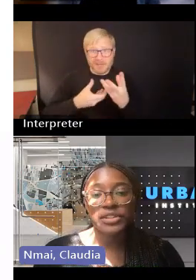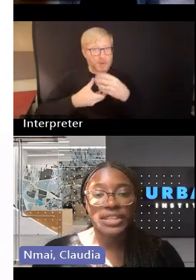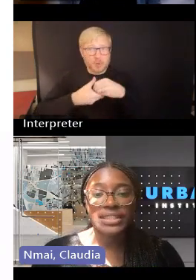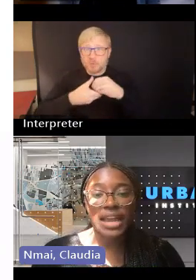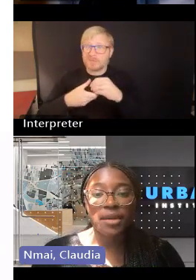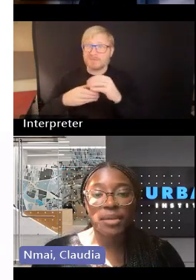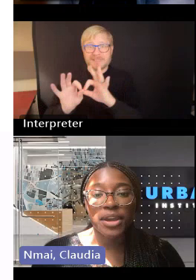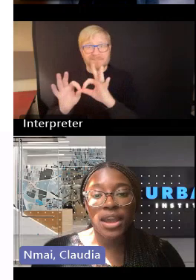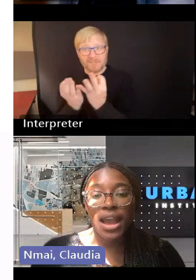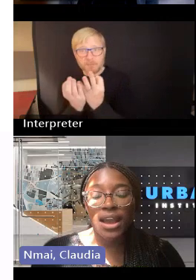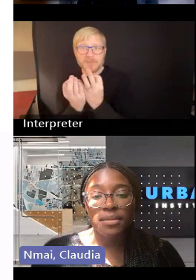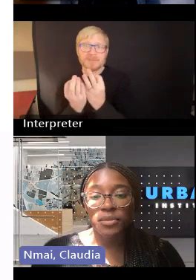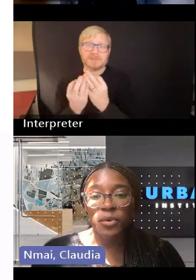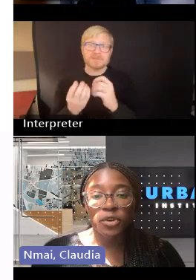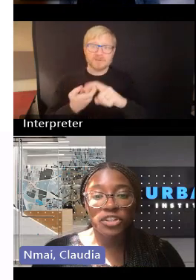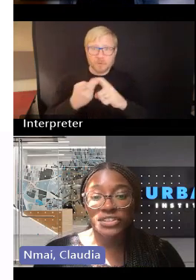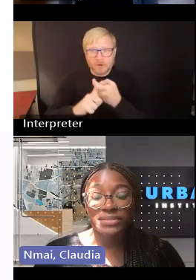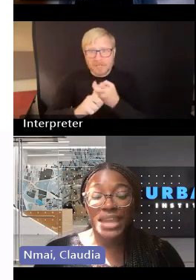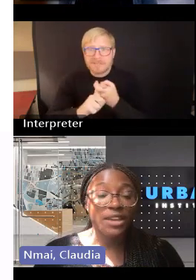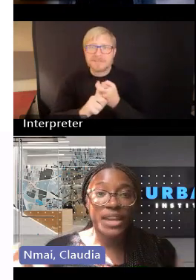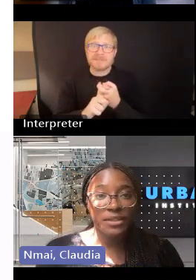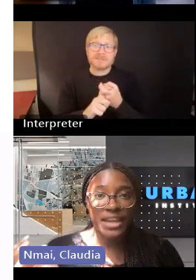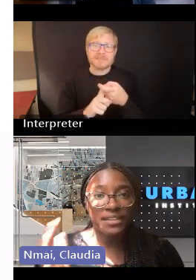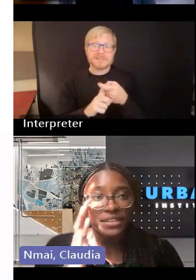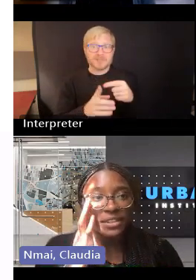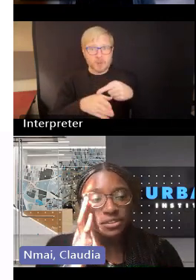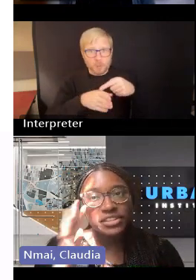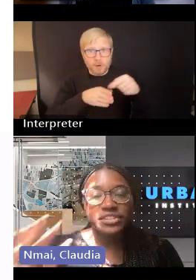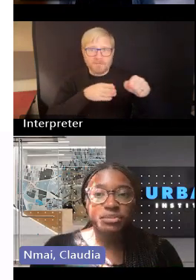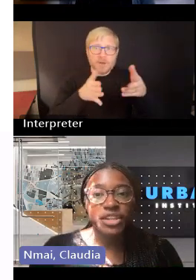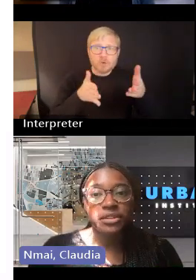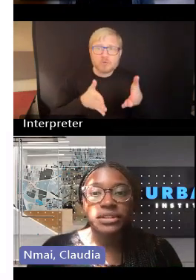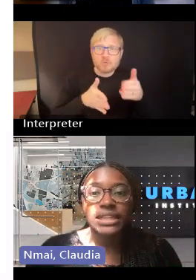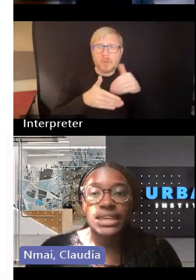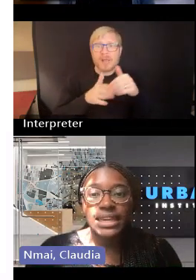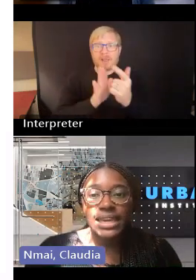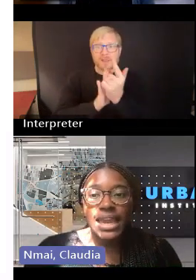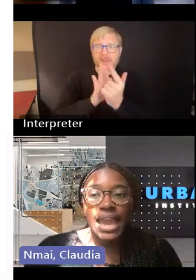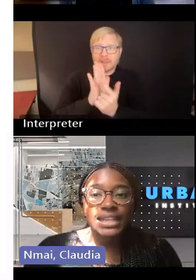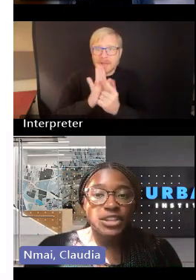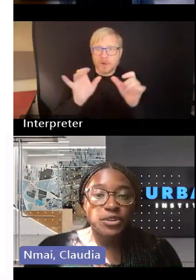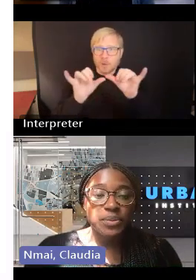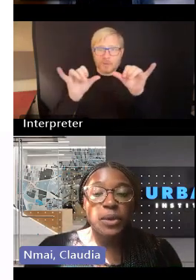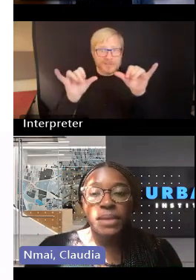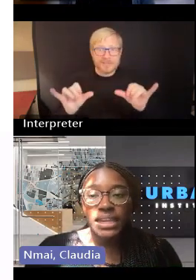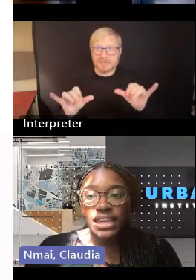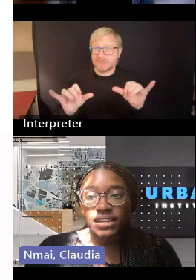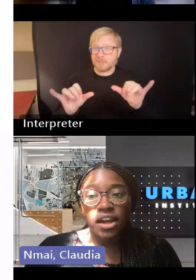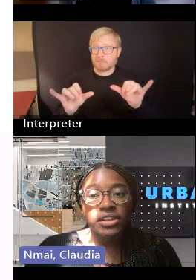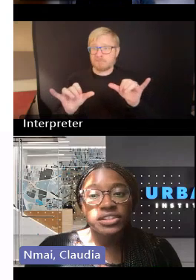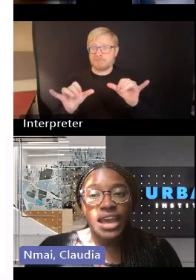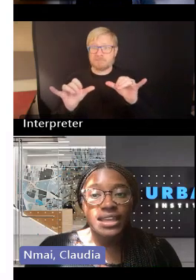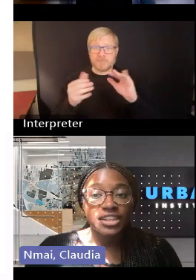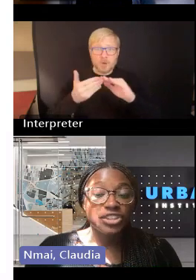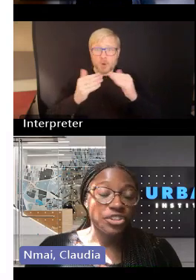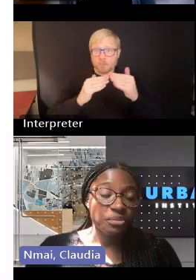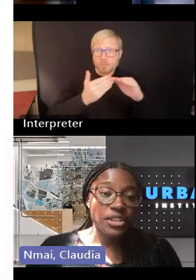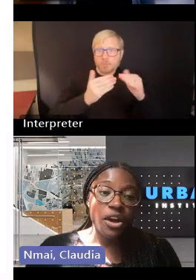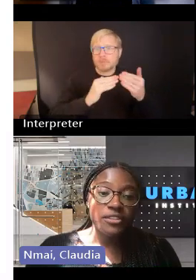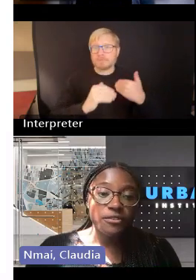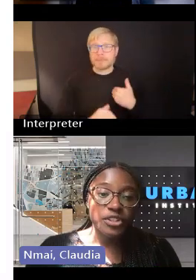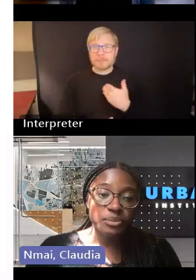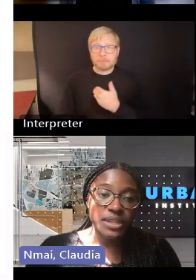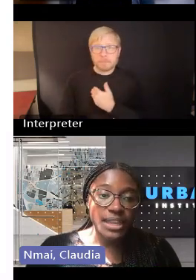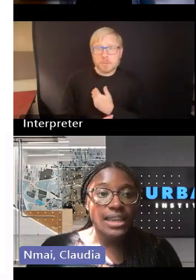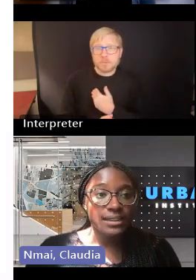people in the legal system, or just anyone outside of the legal system generally. And so though many acknowledge that it